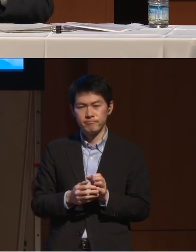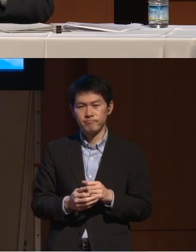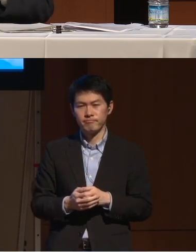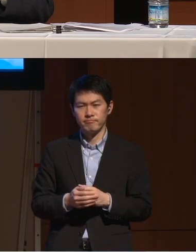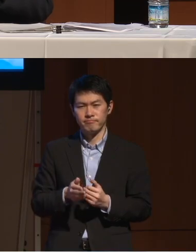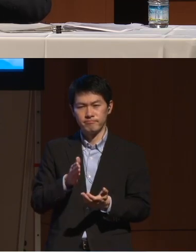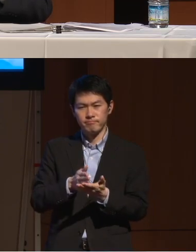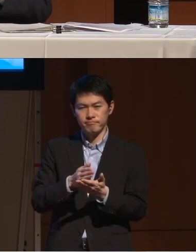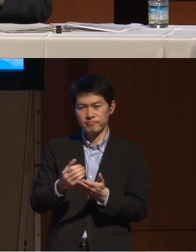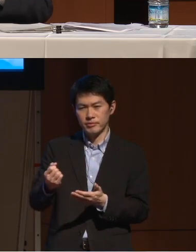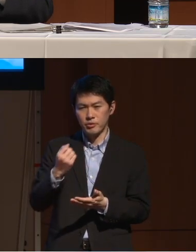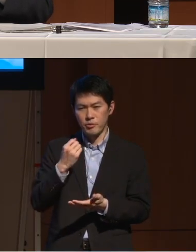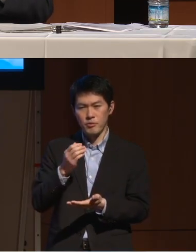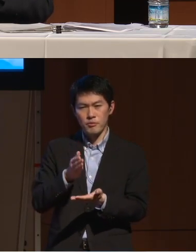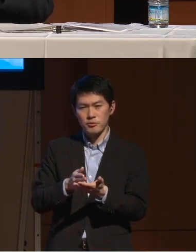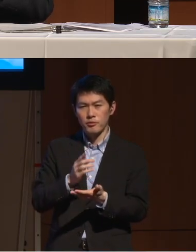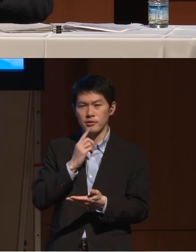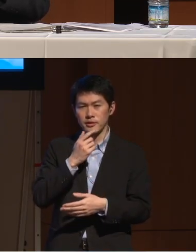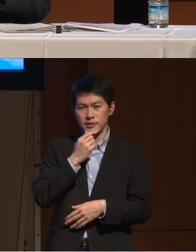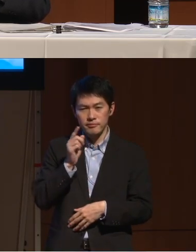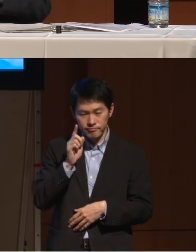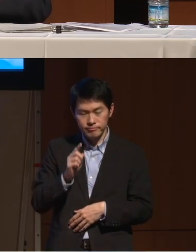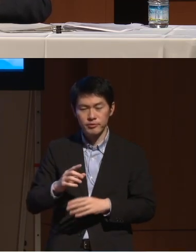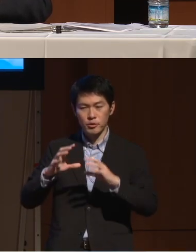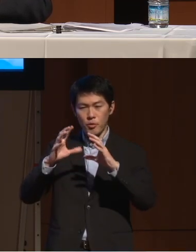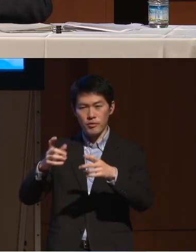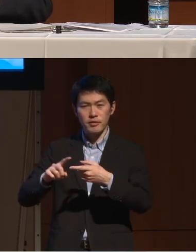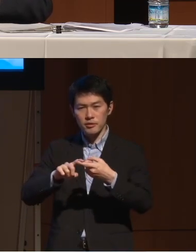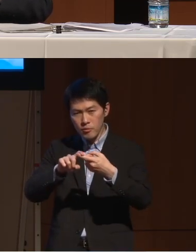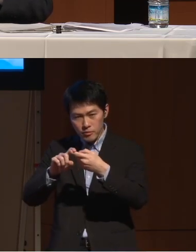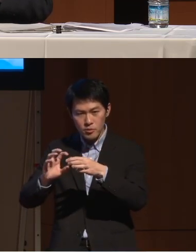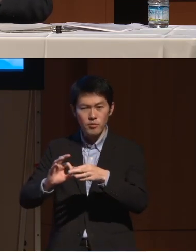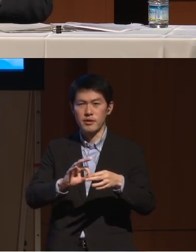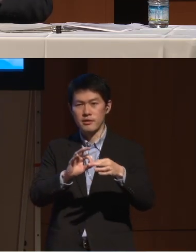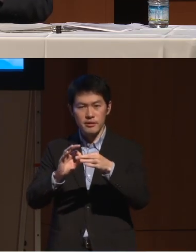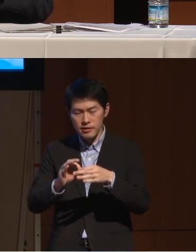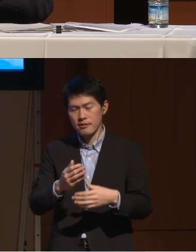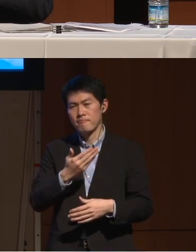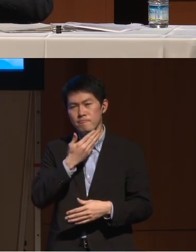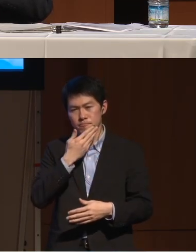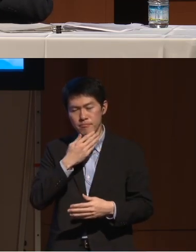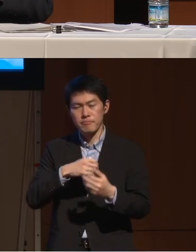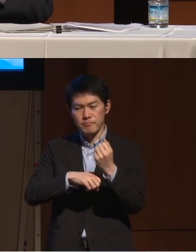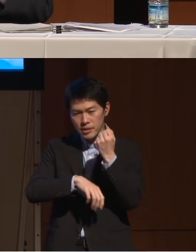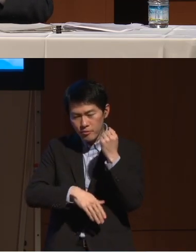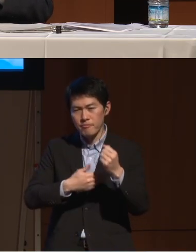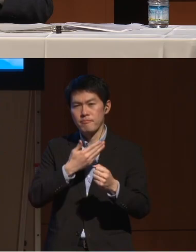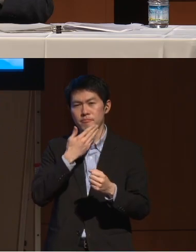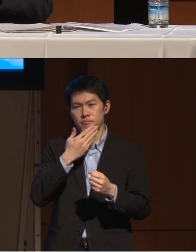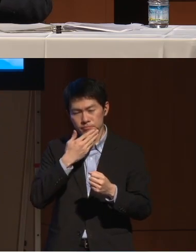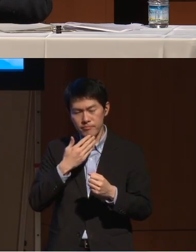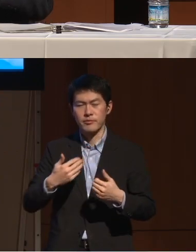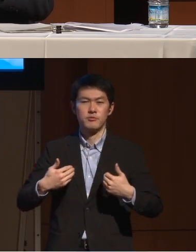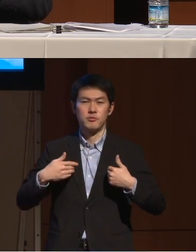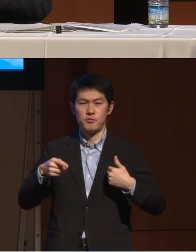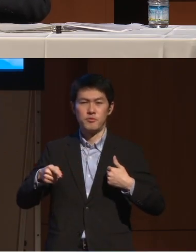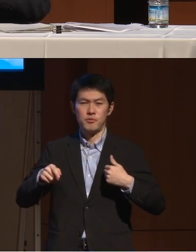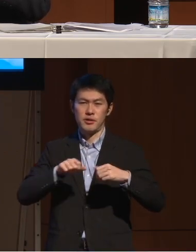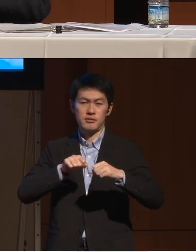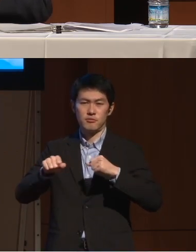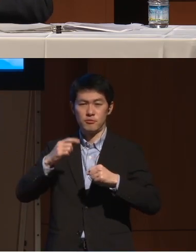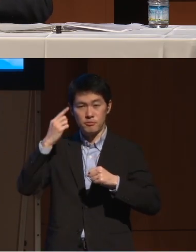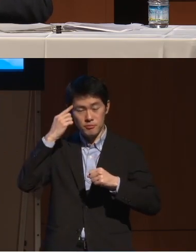start point, essential work. So we have to work together. Tomorrow we will